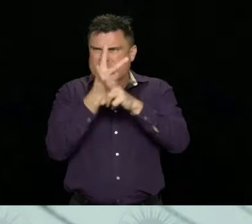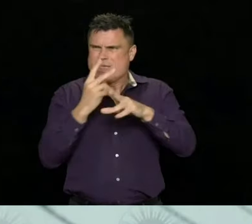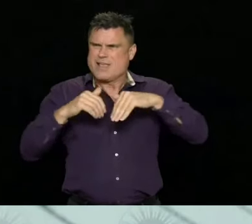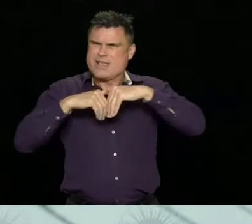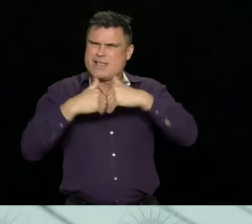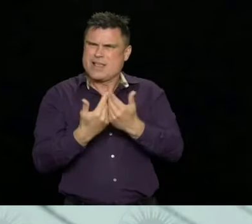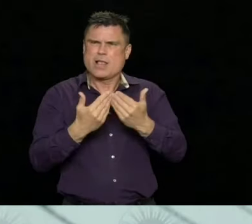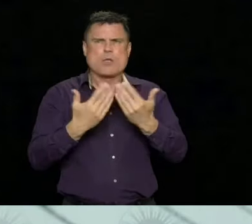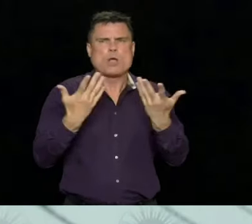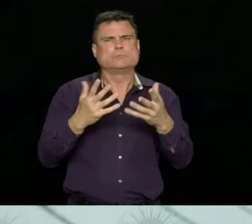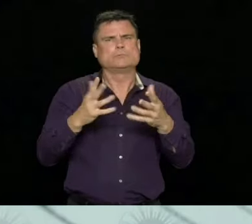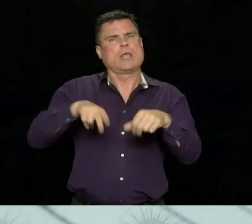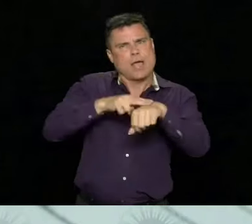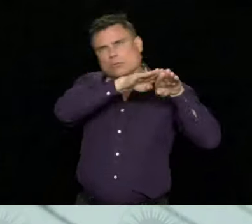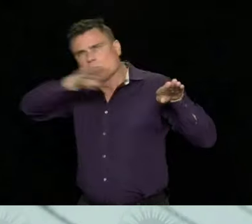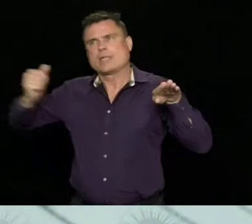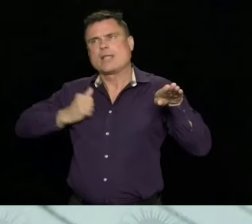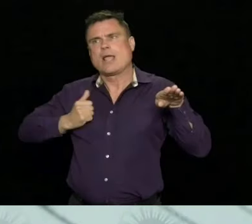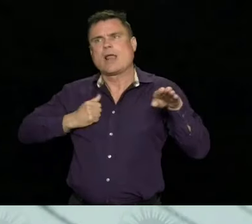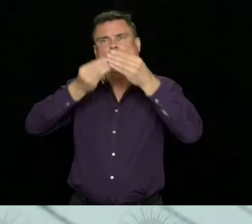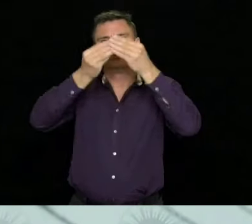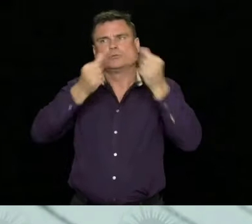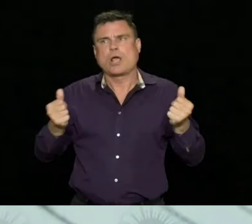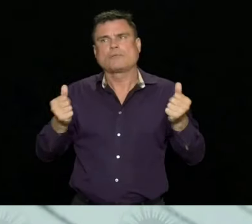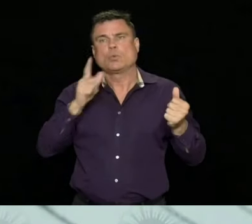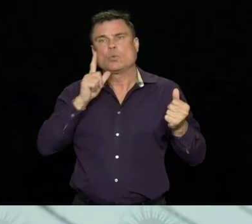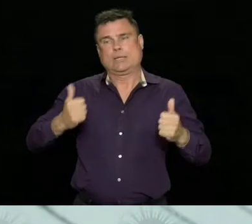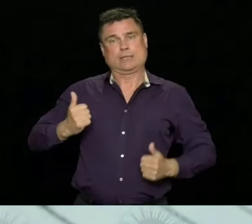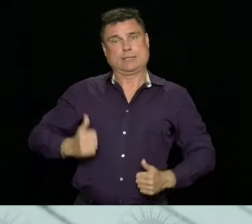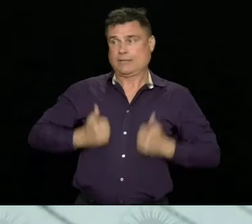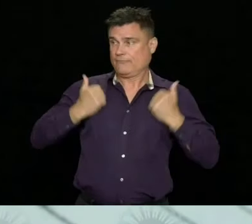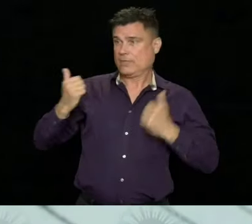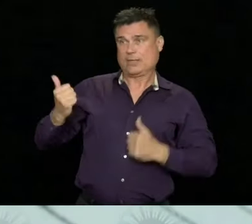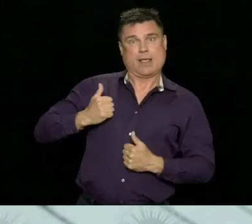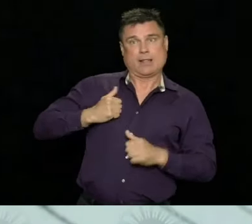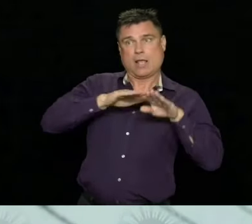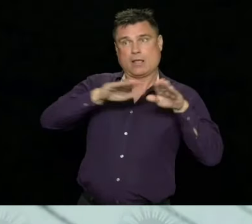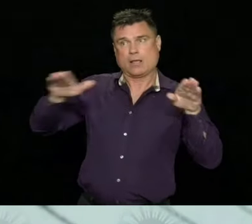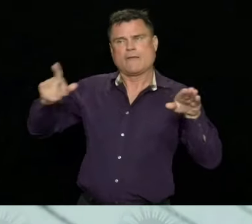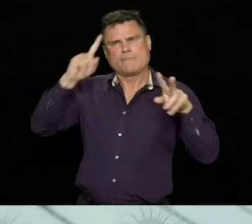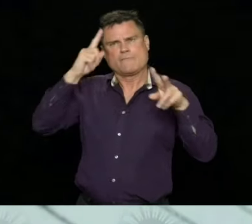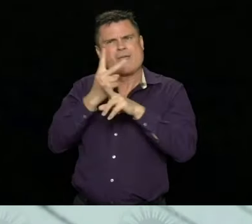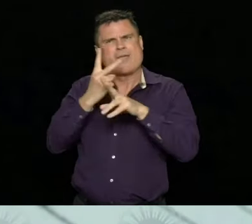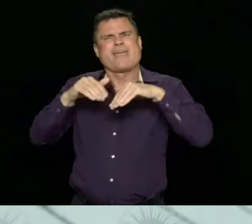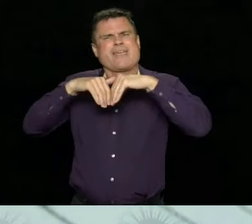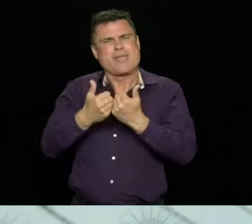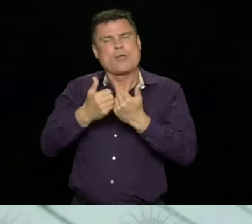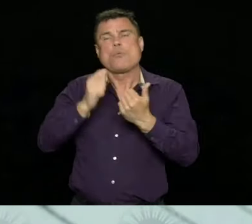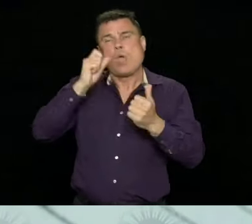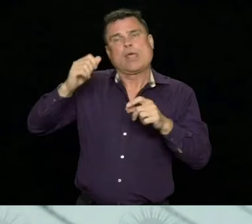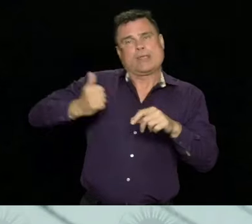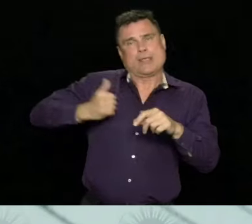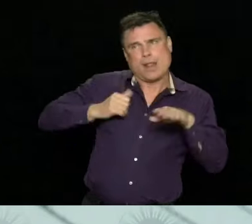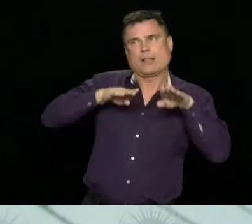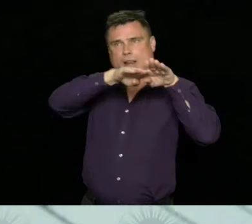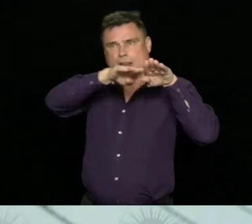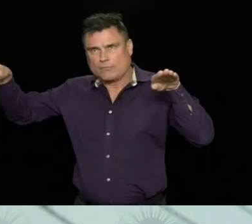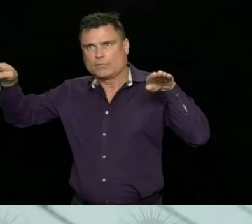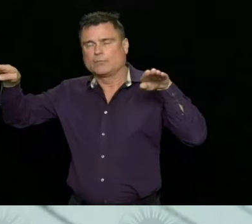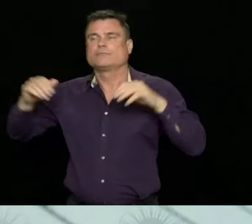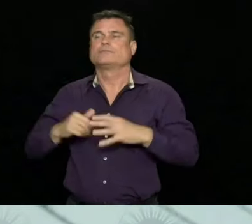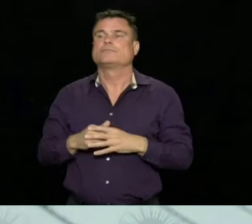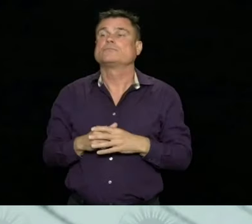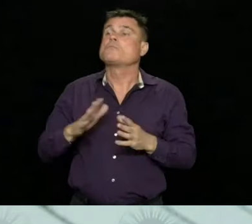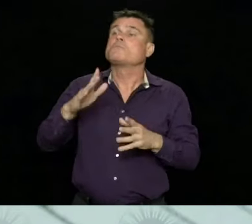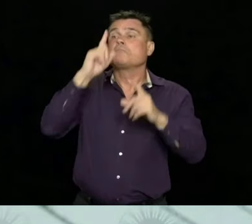find a national solution to it. One way of doing that is reforming EI program,